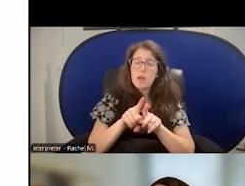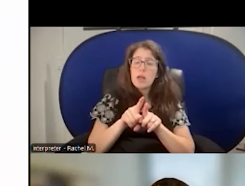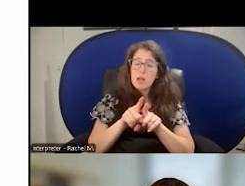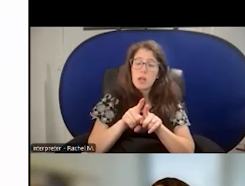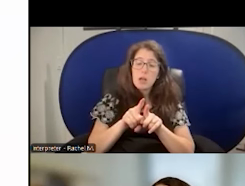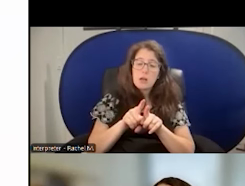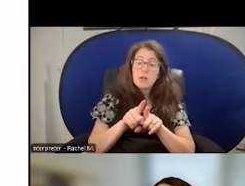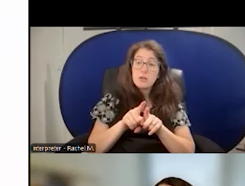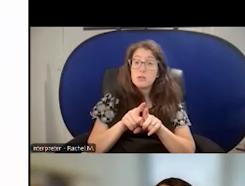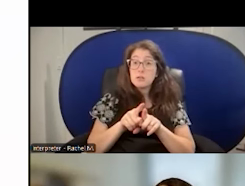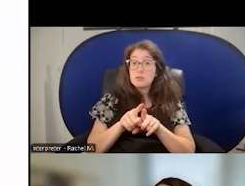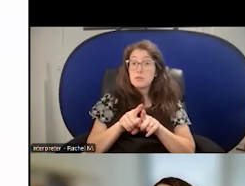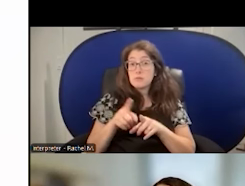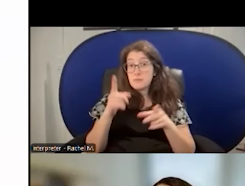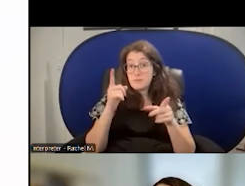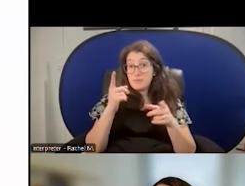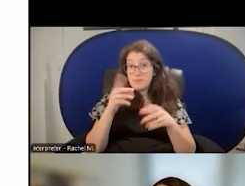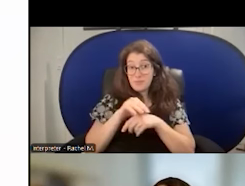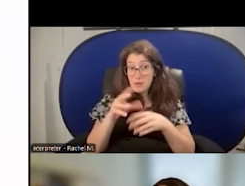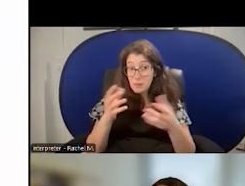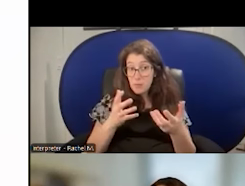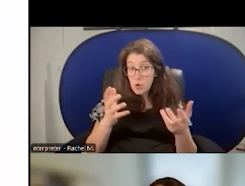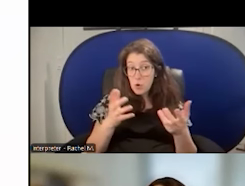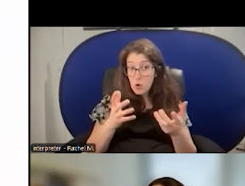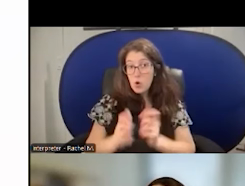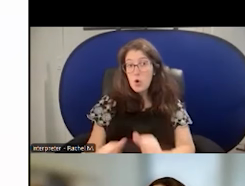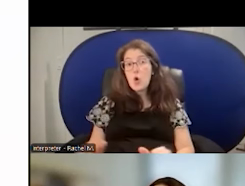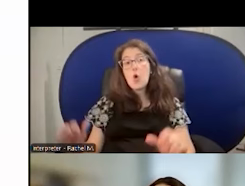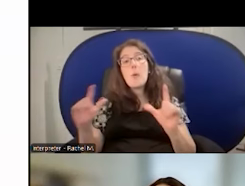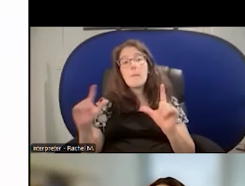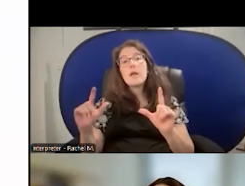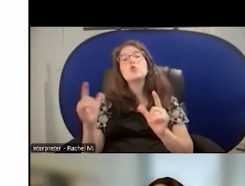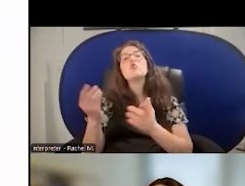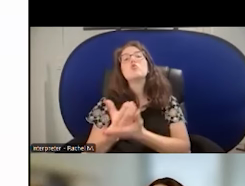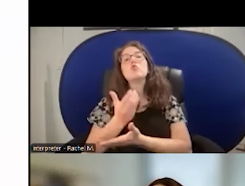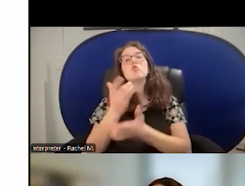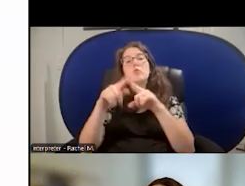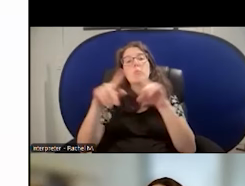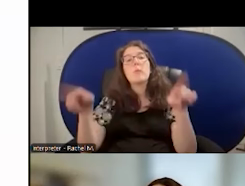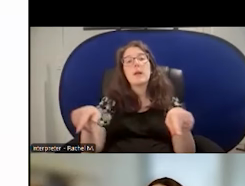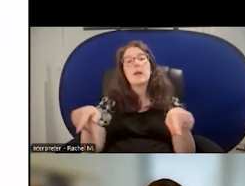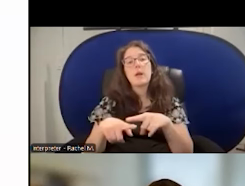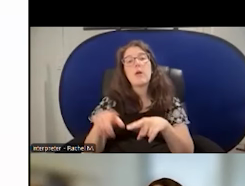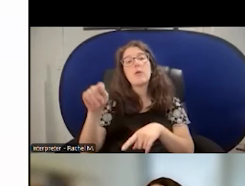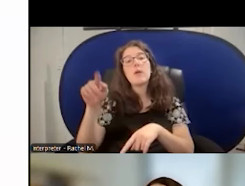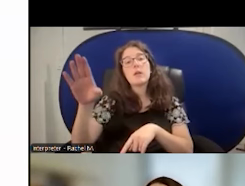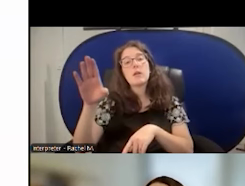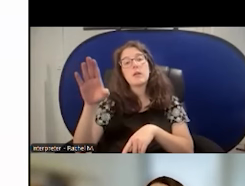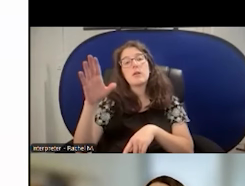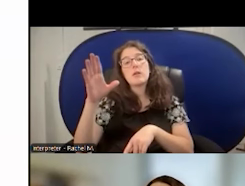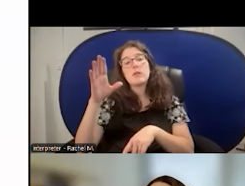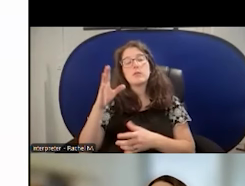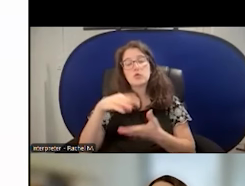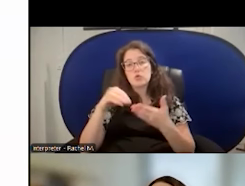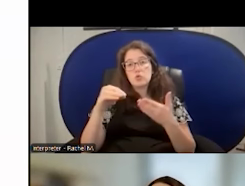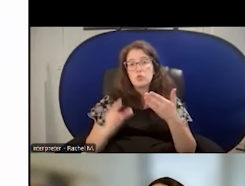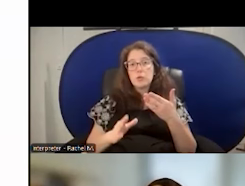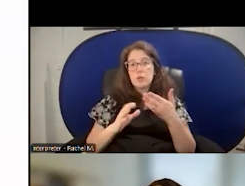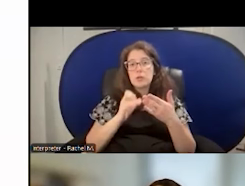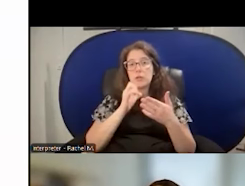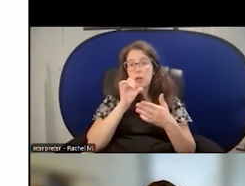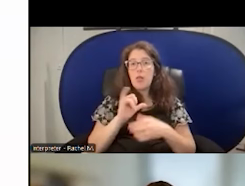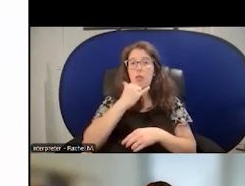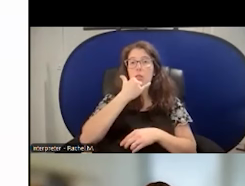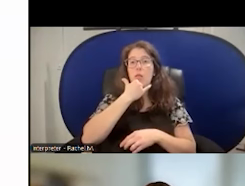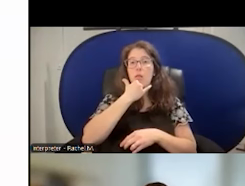has been open in a new window or tab, because that enables you to, the student won't